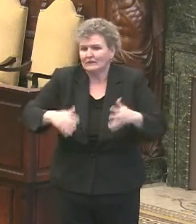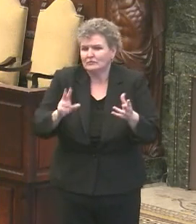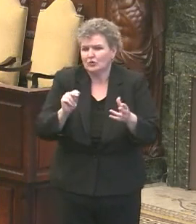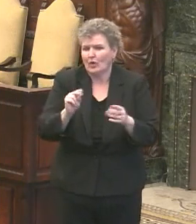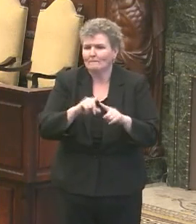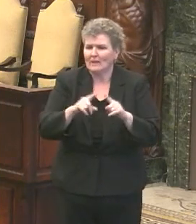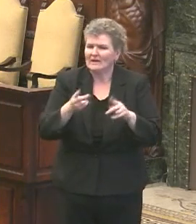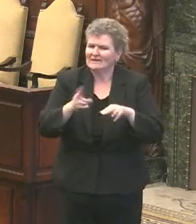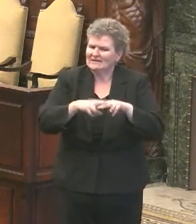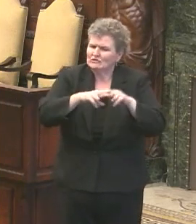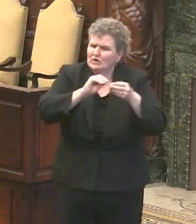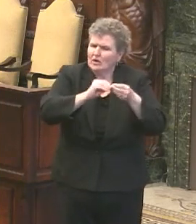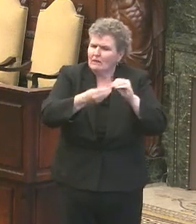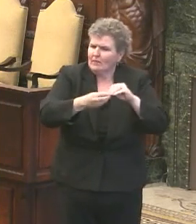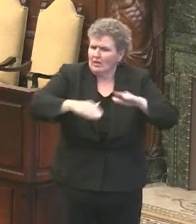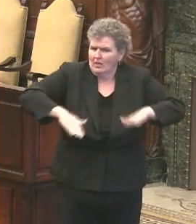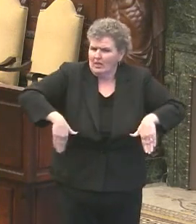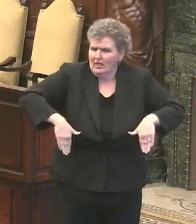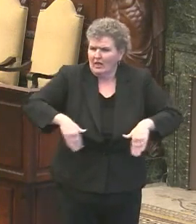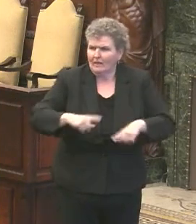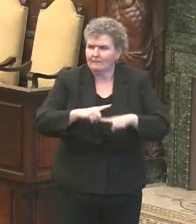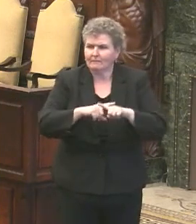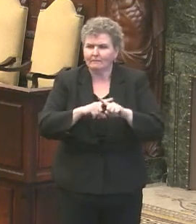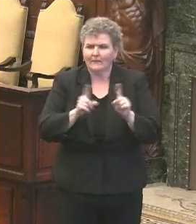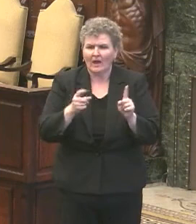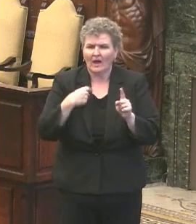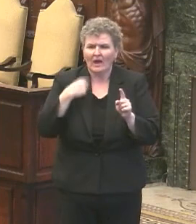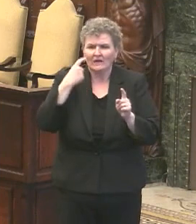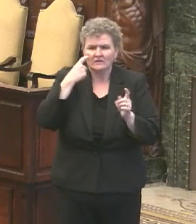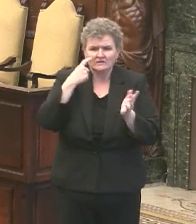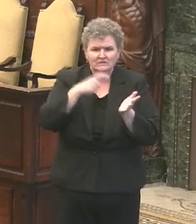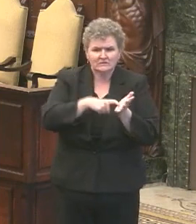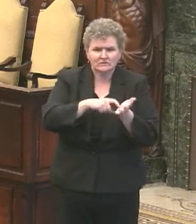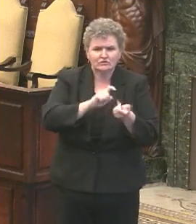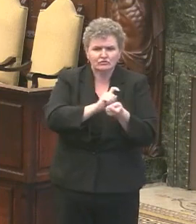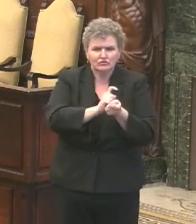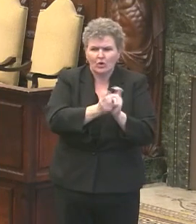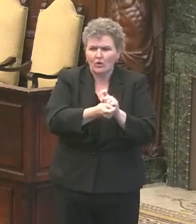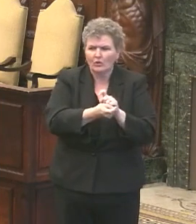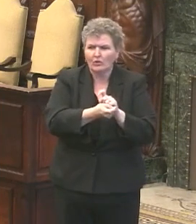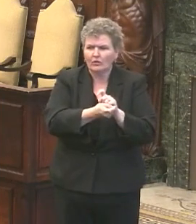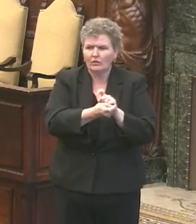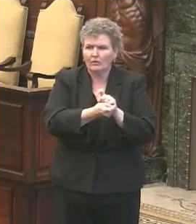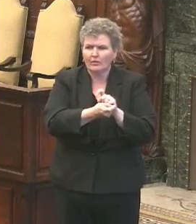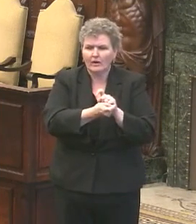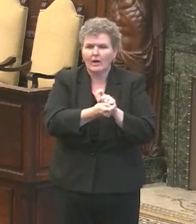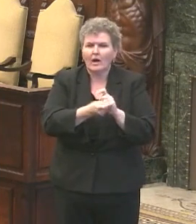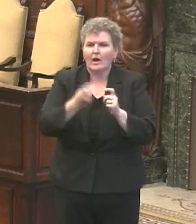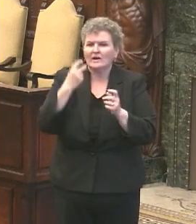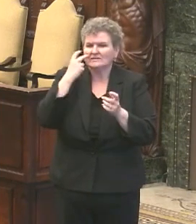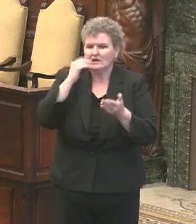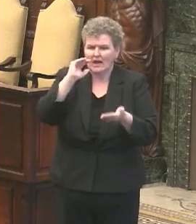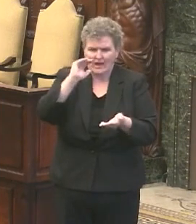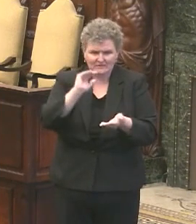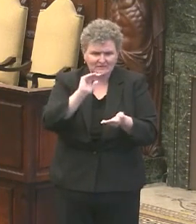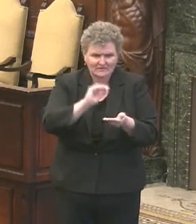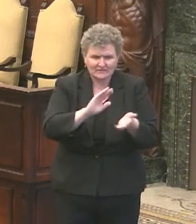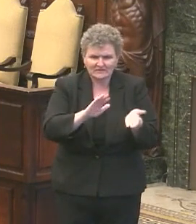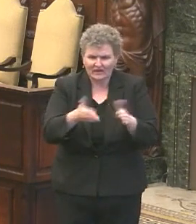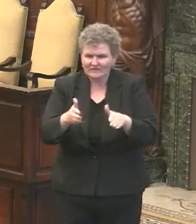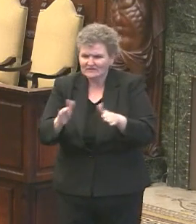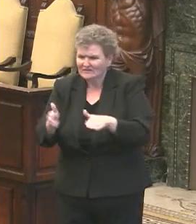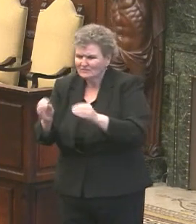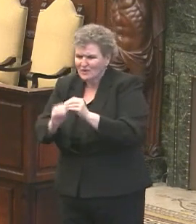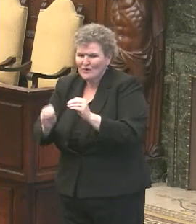Now, that is worth me backing up a little bit on that. One positive change we've seen since the beginning of the epidemic is that we're seeing fewer deaths for every